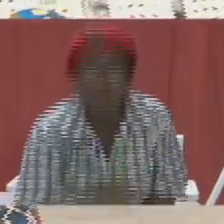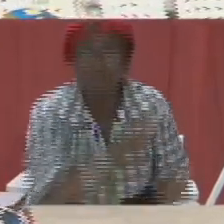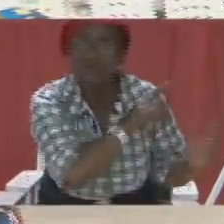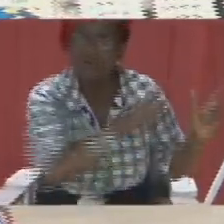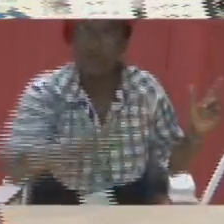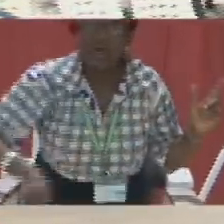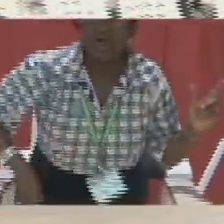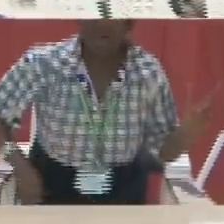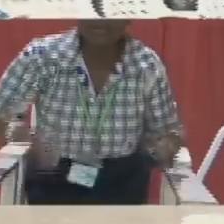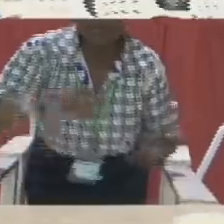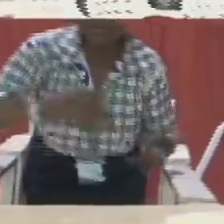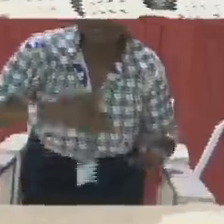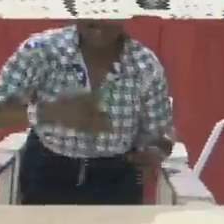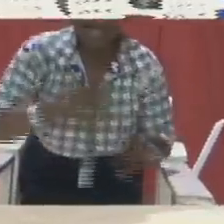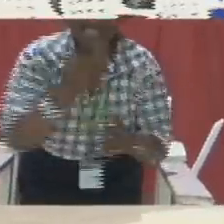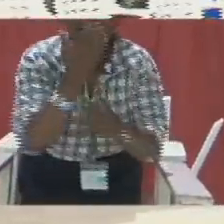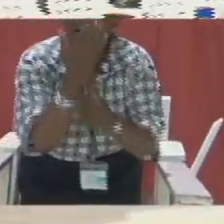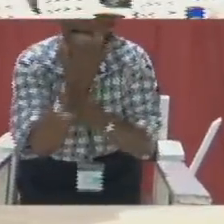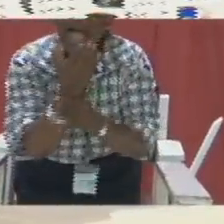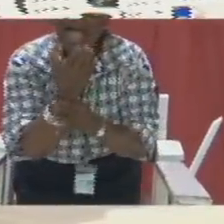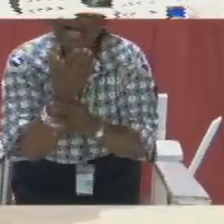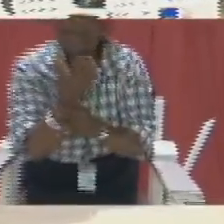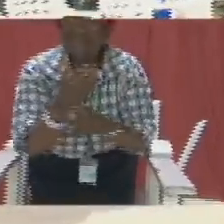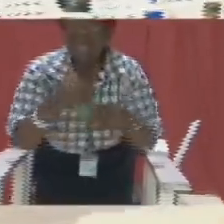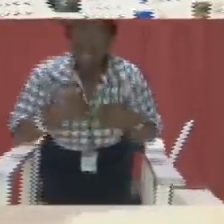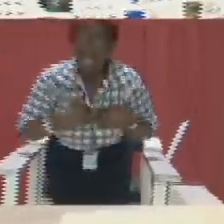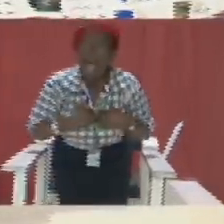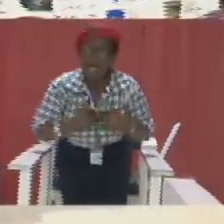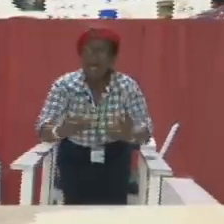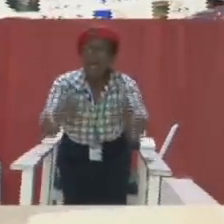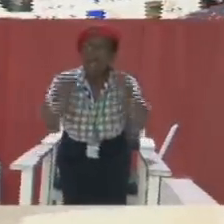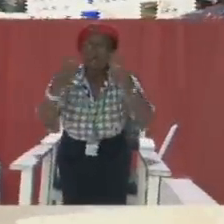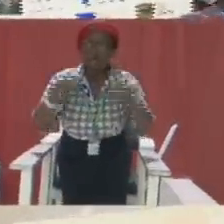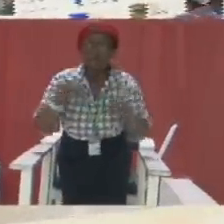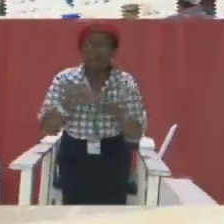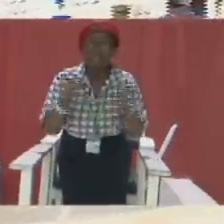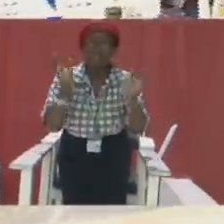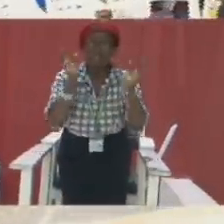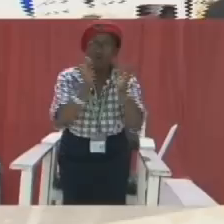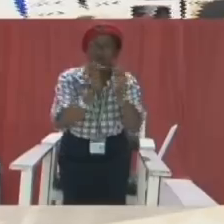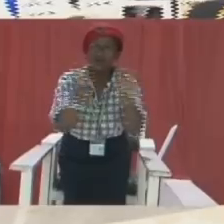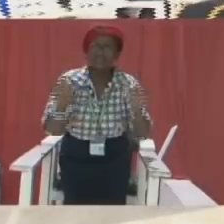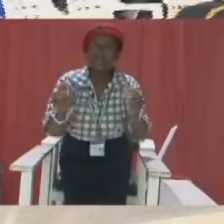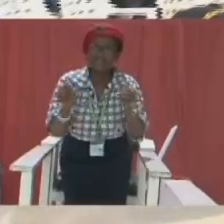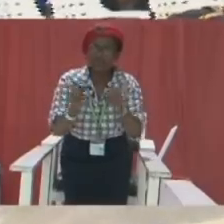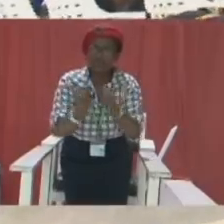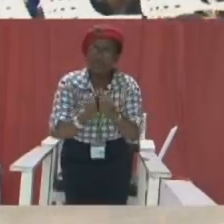my hand has come in contact with your holy ground.